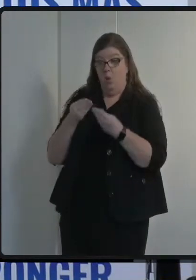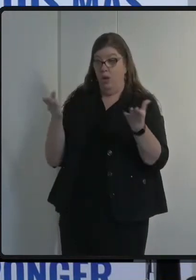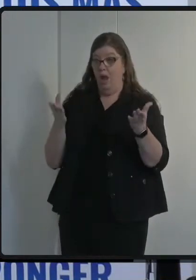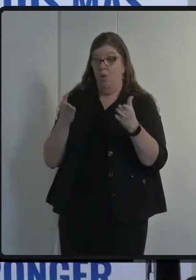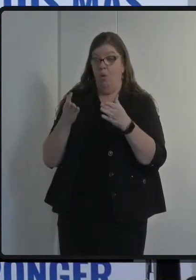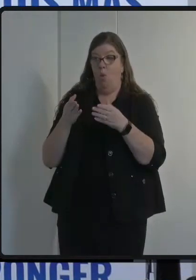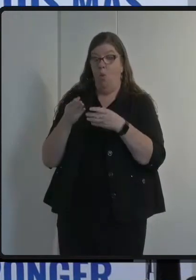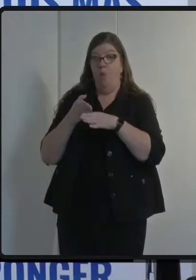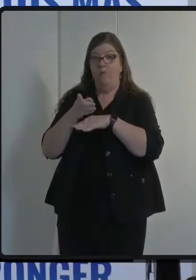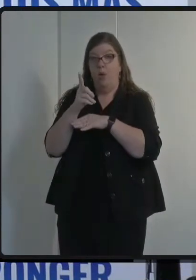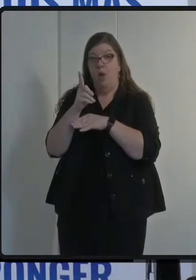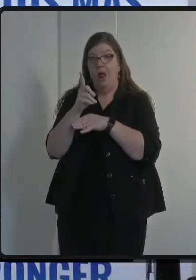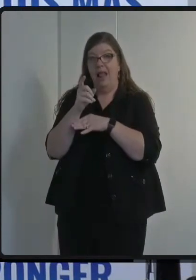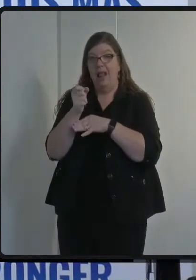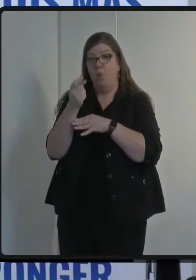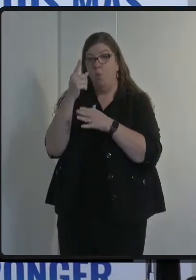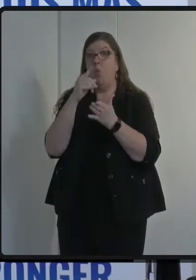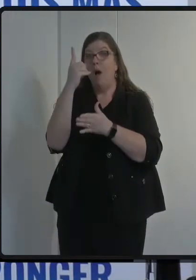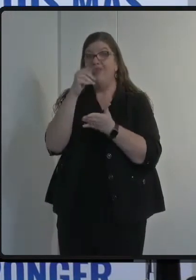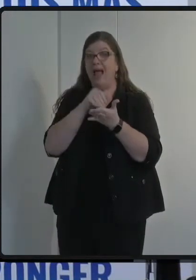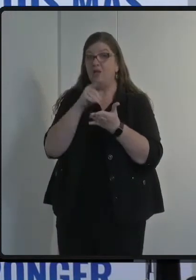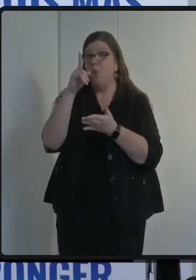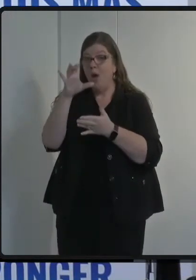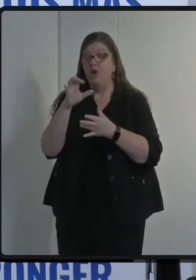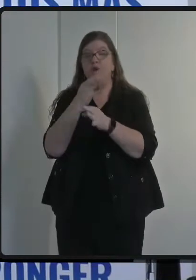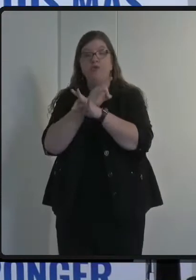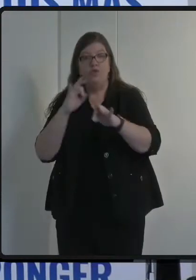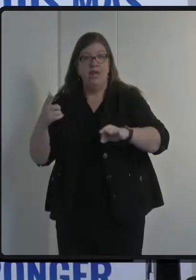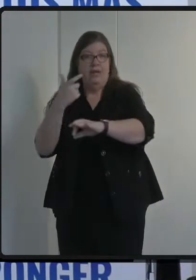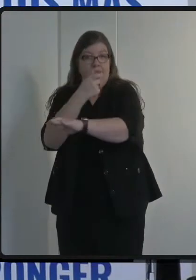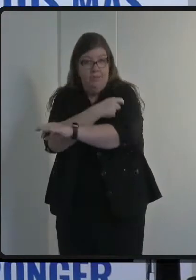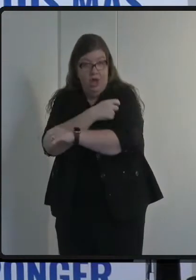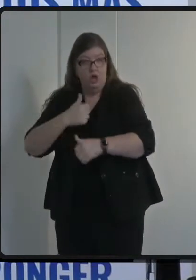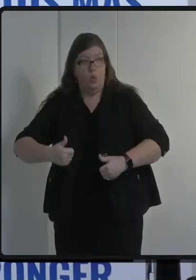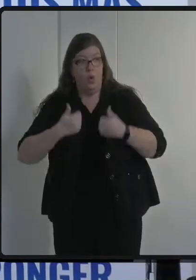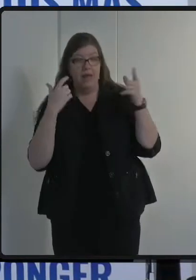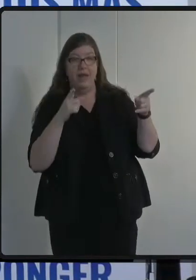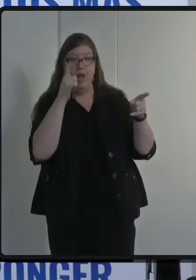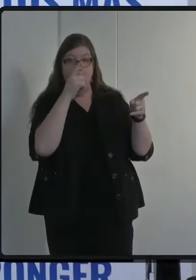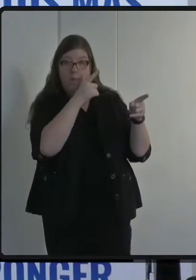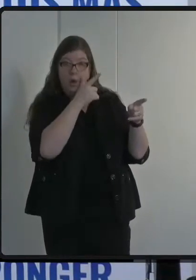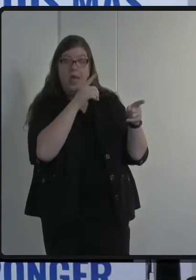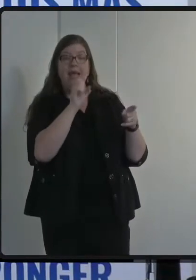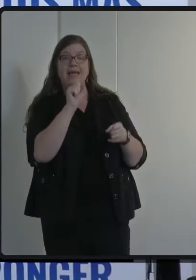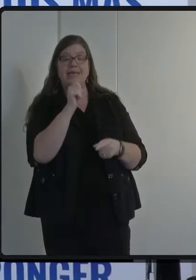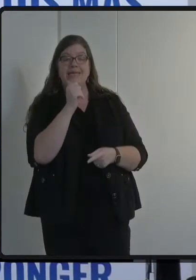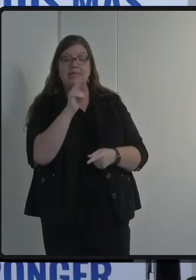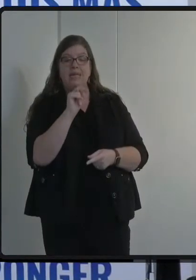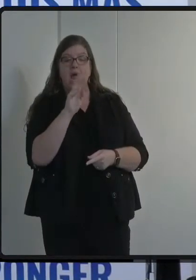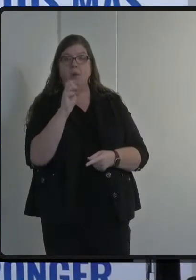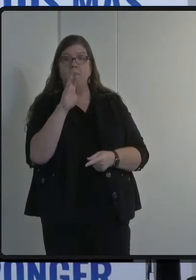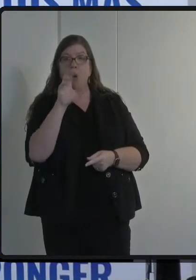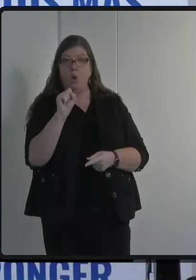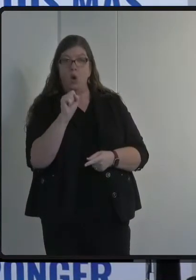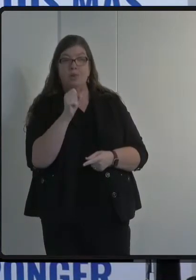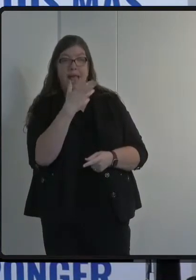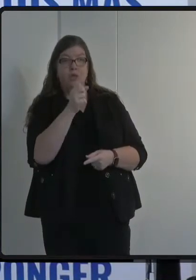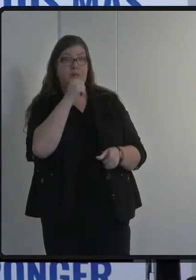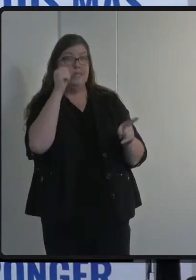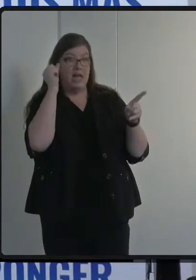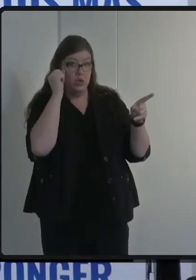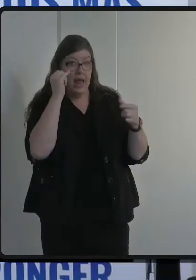1,100 free flu shots to residents in Lompoc. We were at San Marcos High School yesterday and are there currently, where